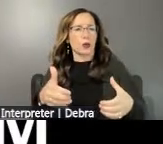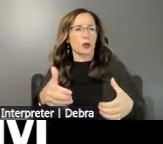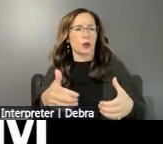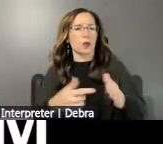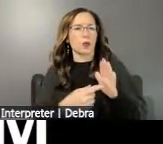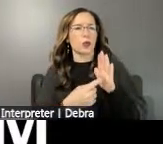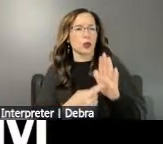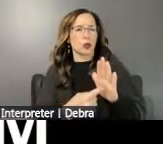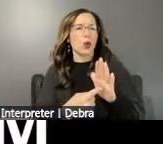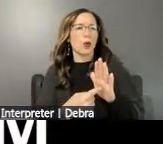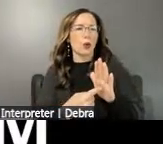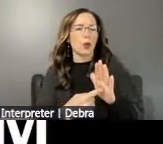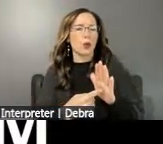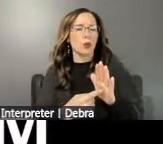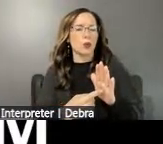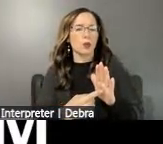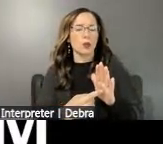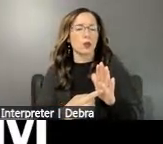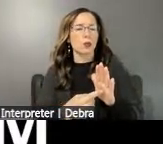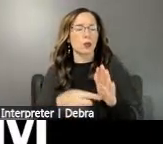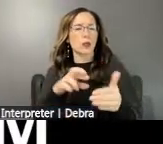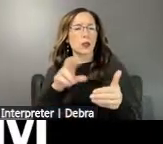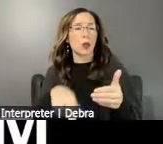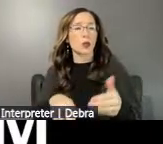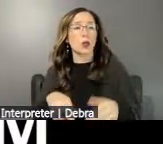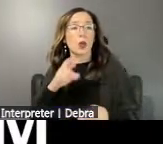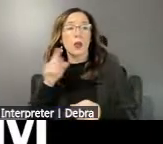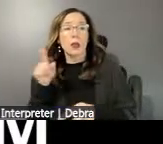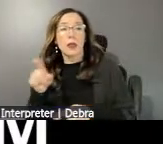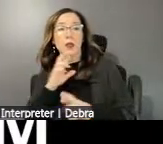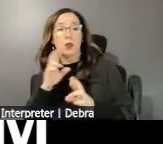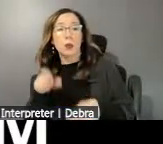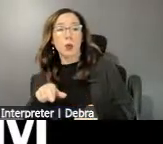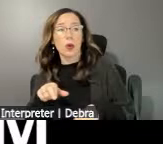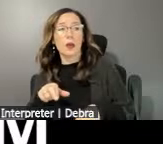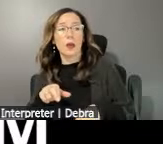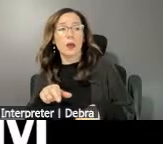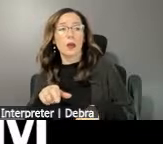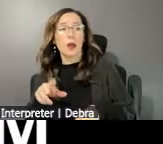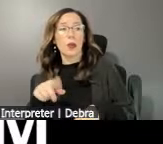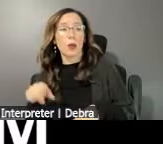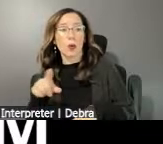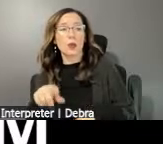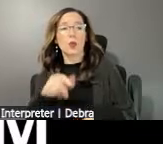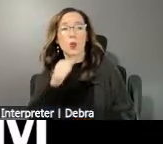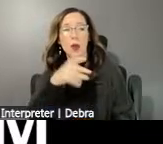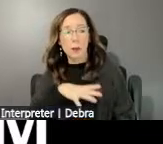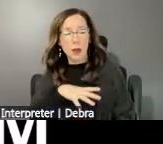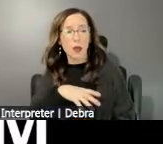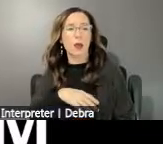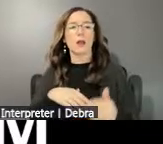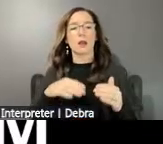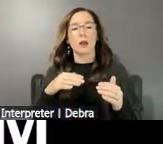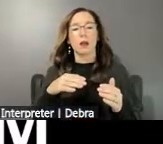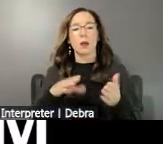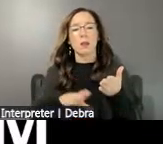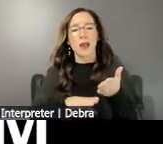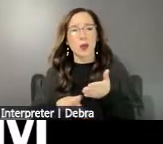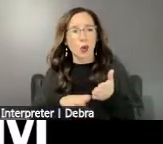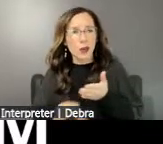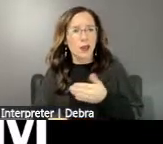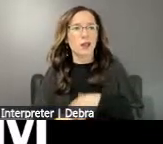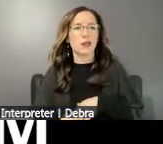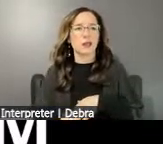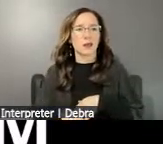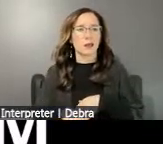the 2021 report on women, minorities, and persons with disabilities in science and engineering found that less